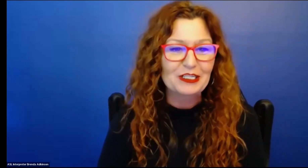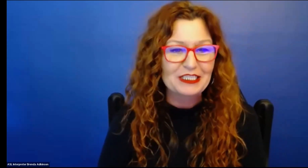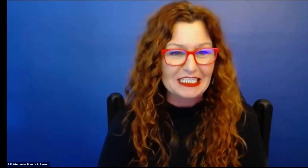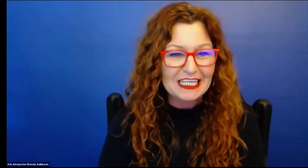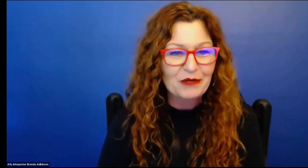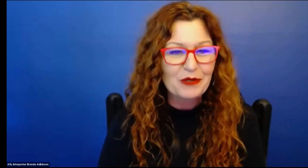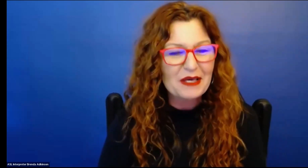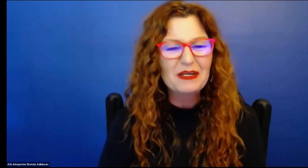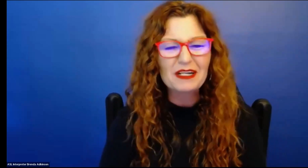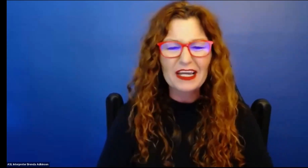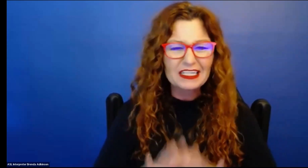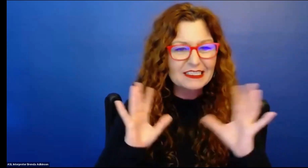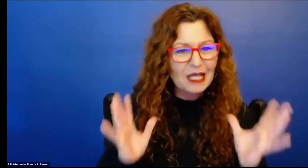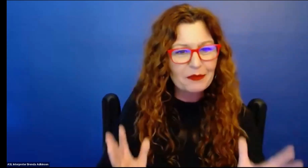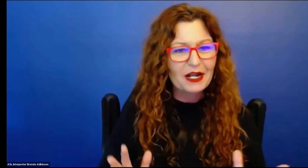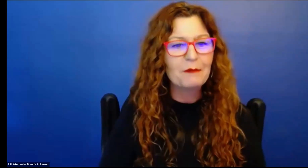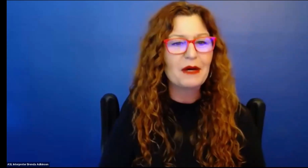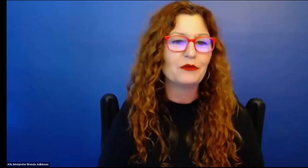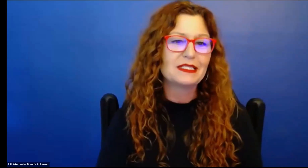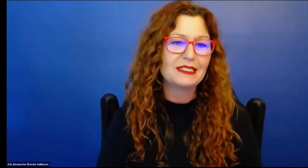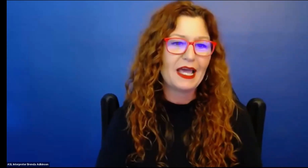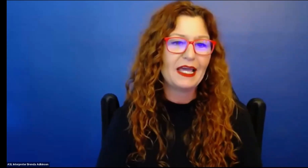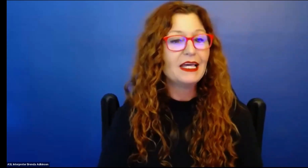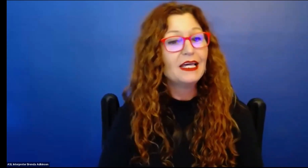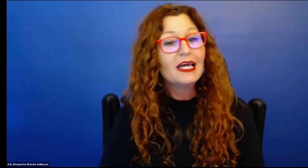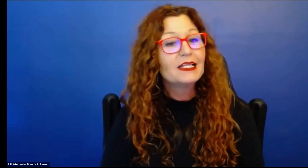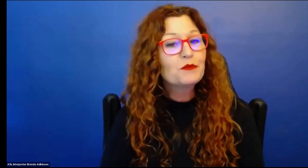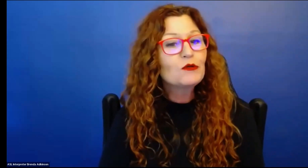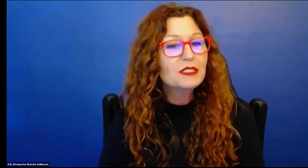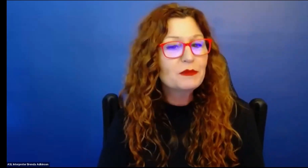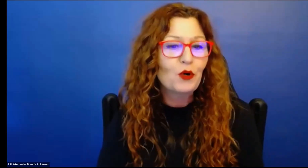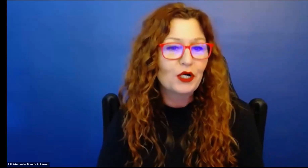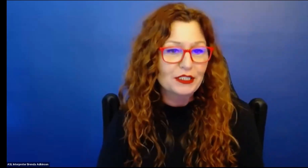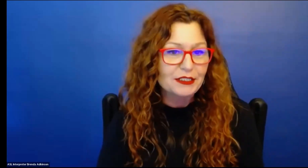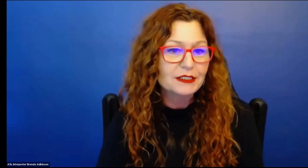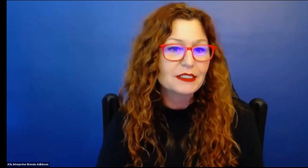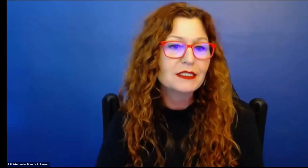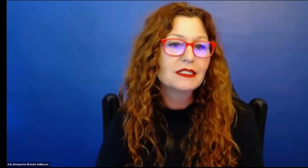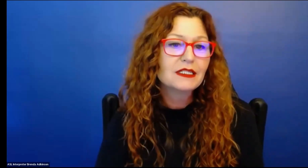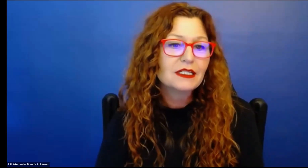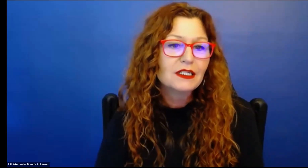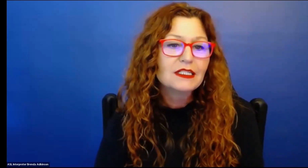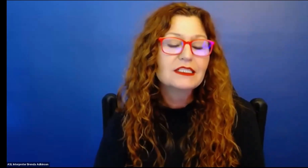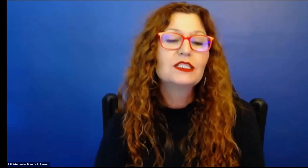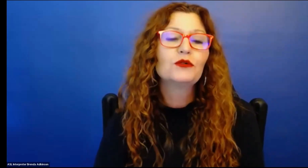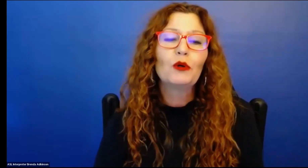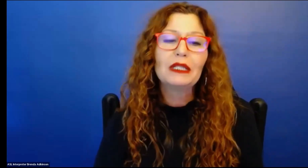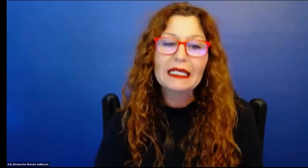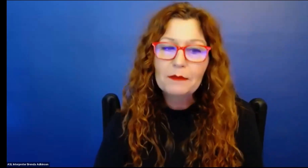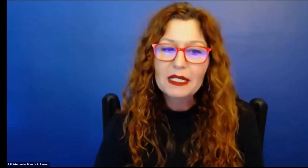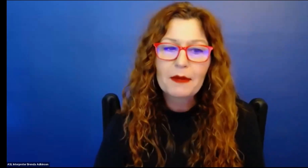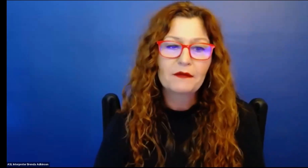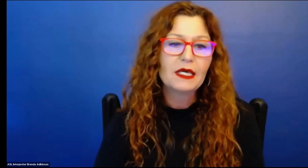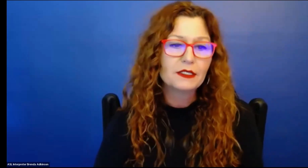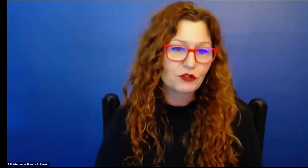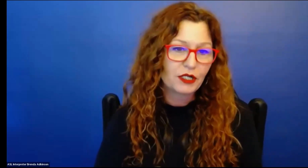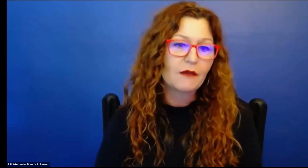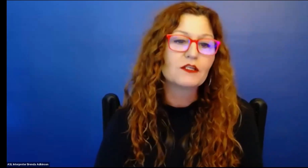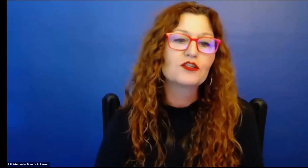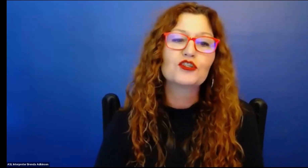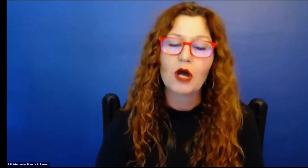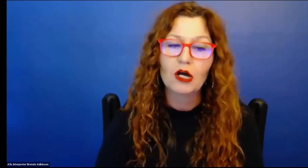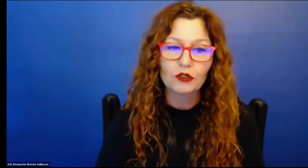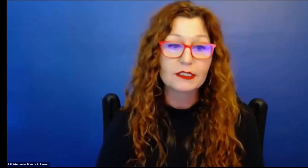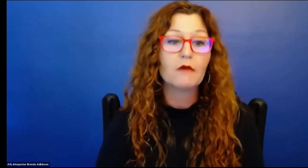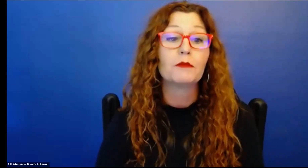into greater detail with it, but if I could sum it up, I would say it's most important to know a little bit about the history